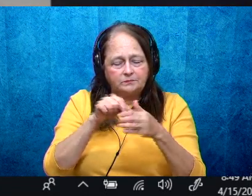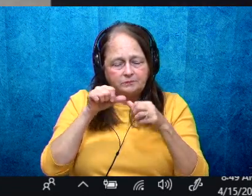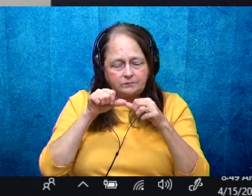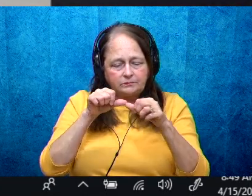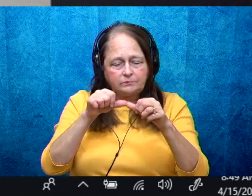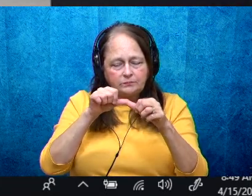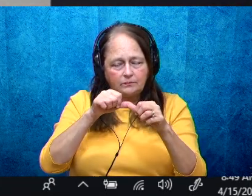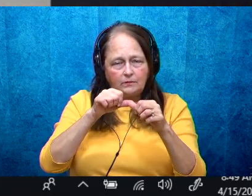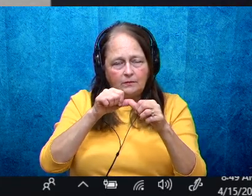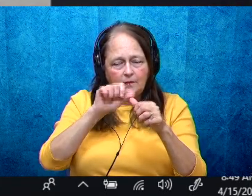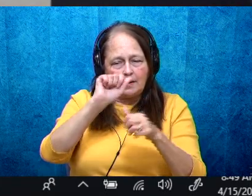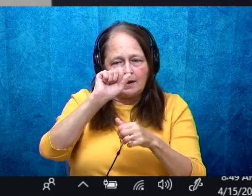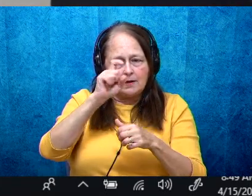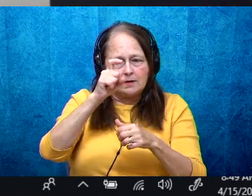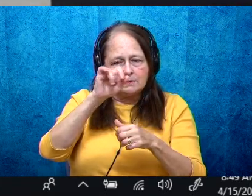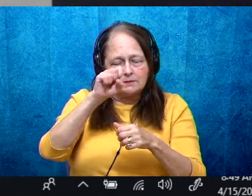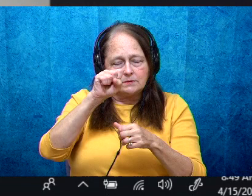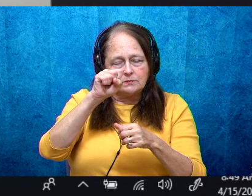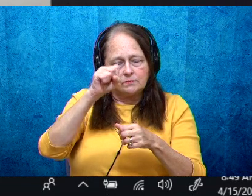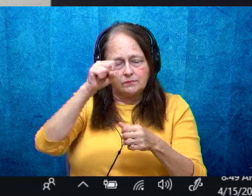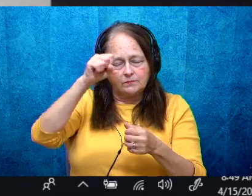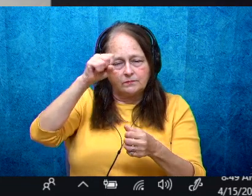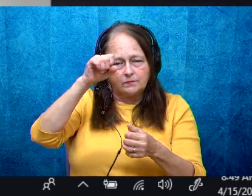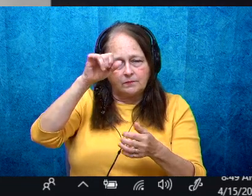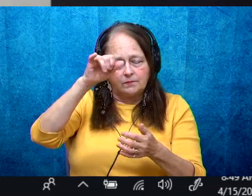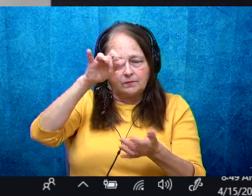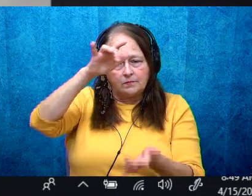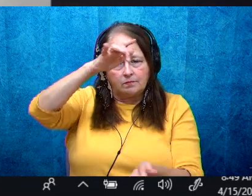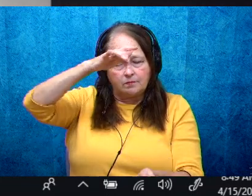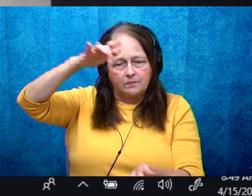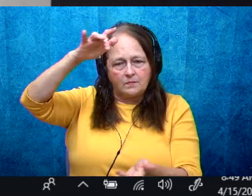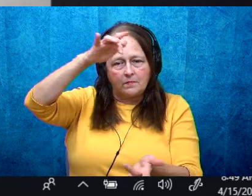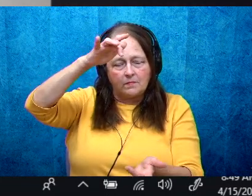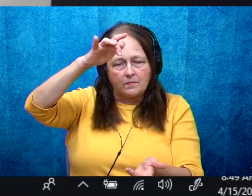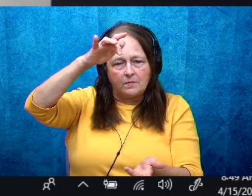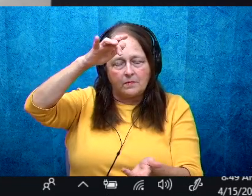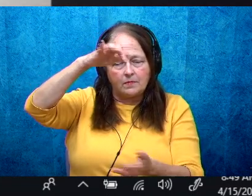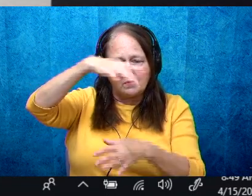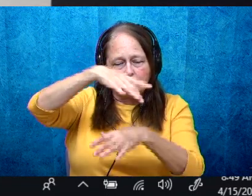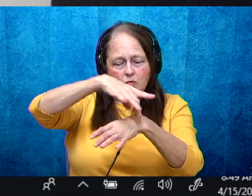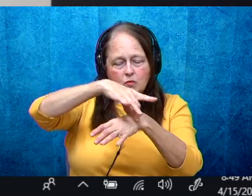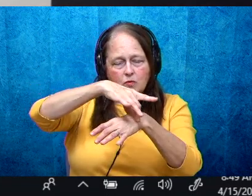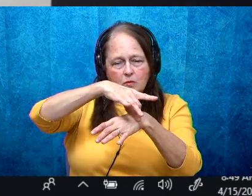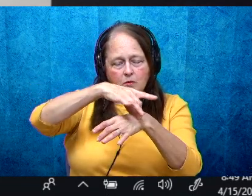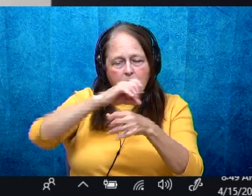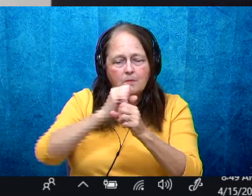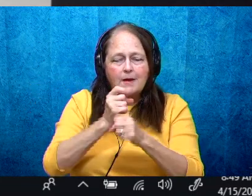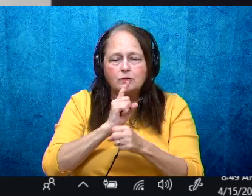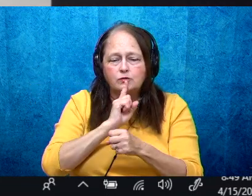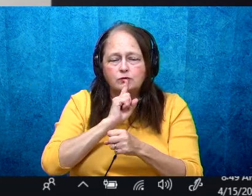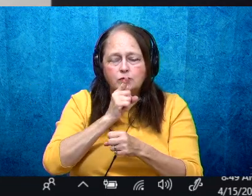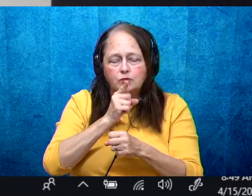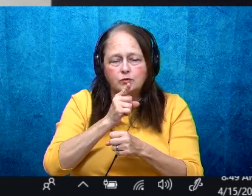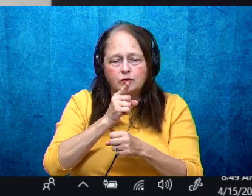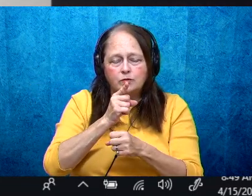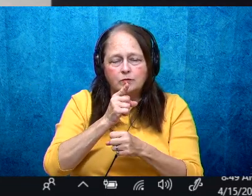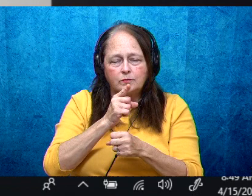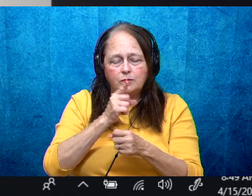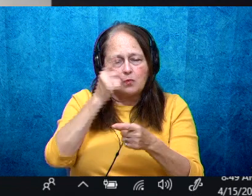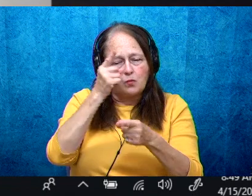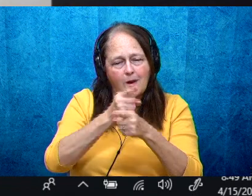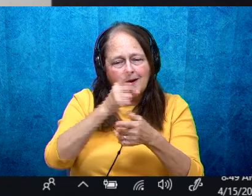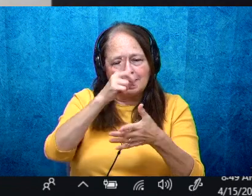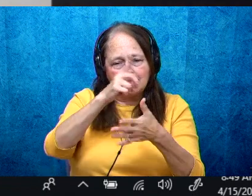consistent throughout. Remember we said that's going to be a key part in any model, is making sure that the details are